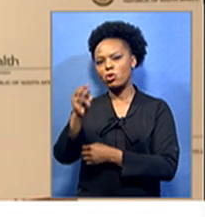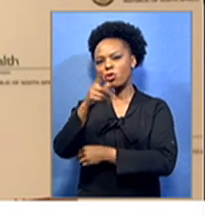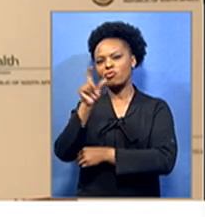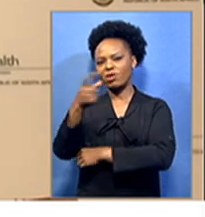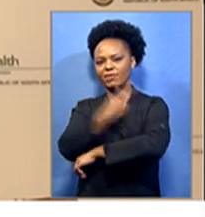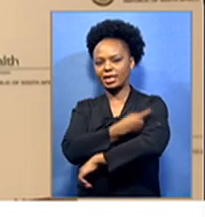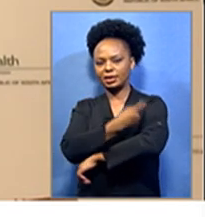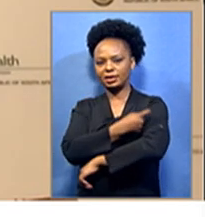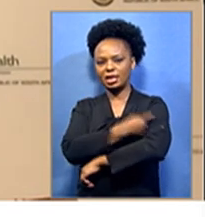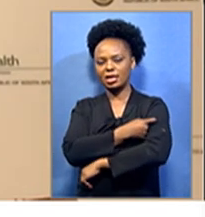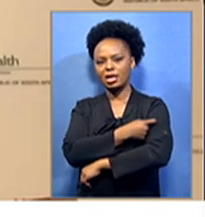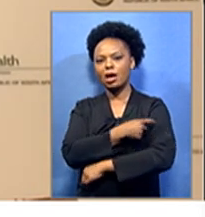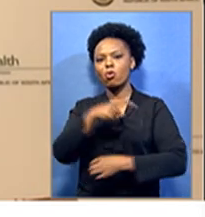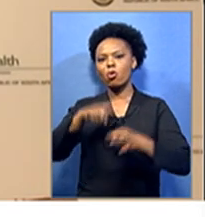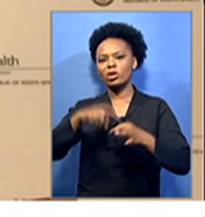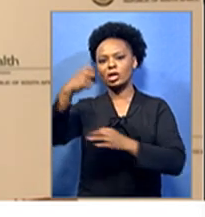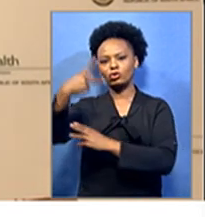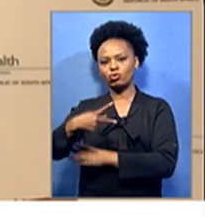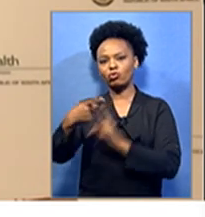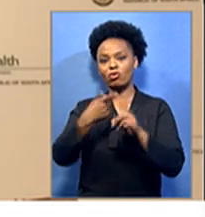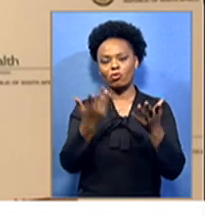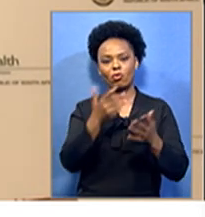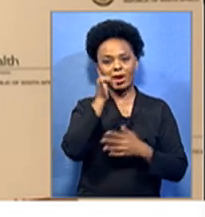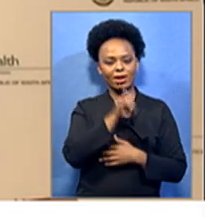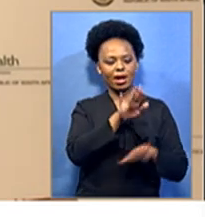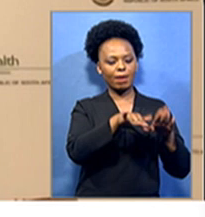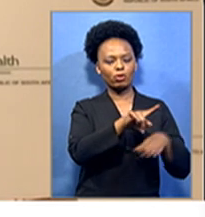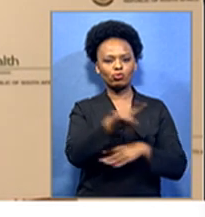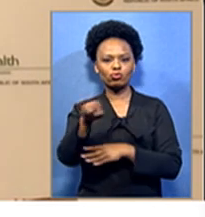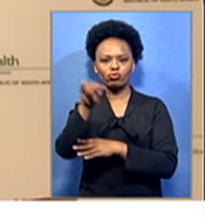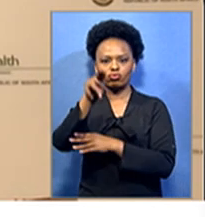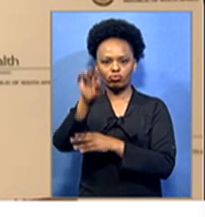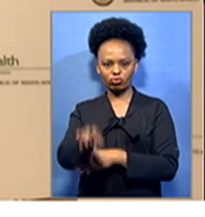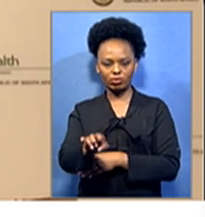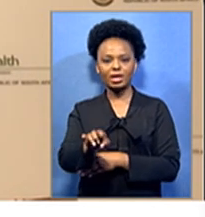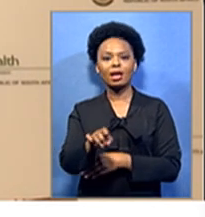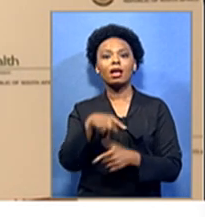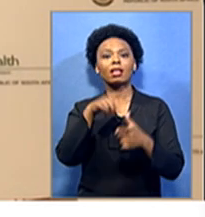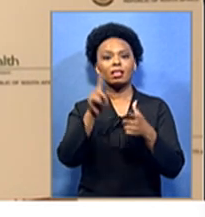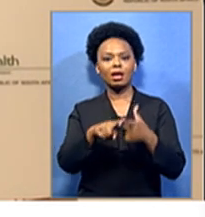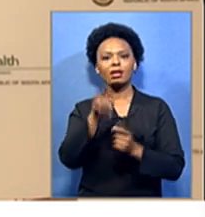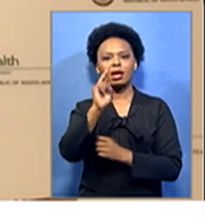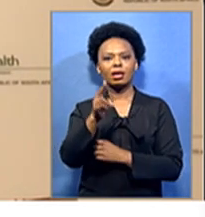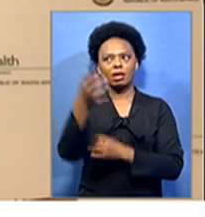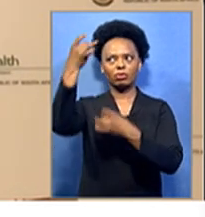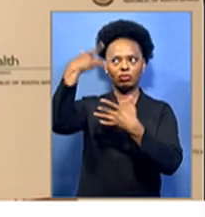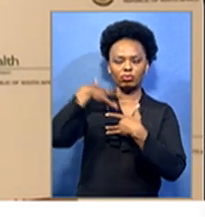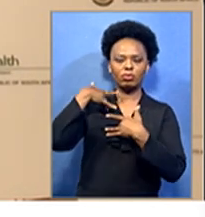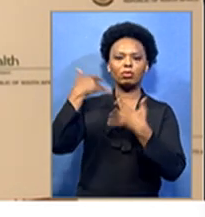which is from April to June. And we also got a notification there'll be an